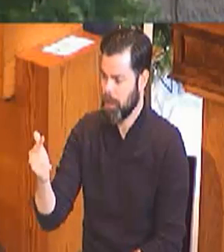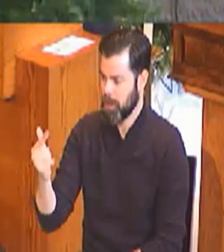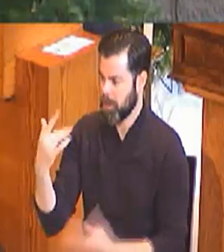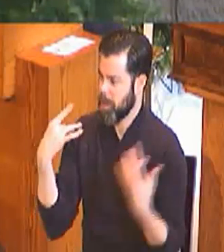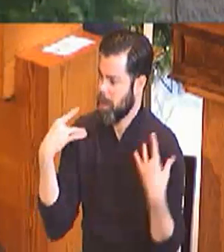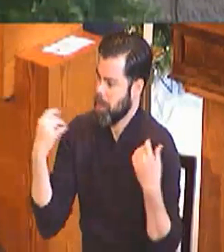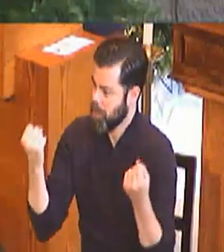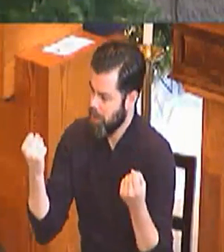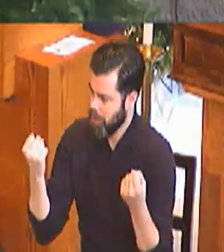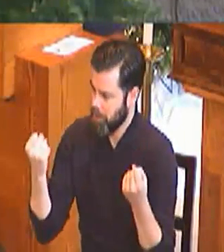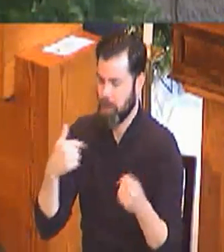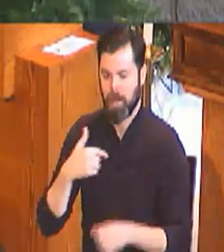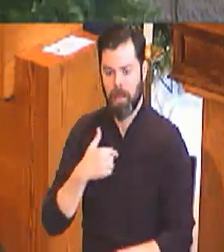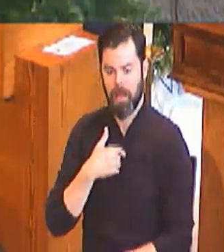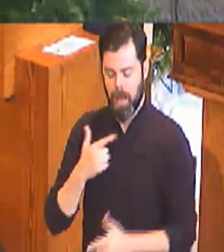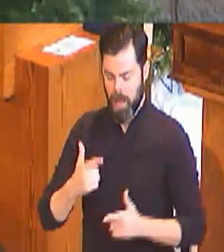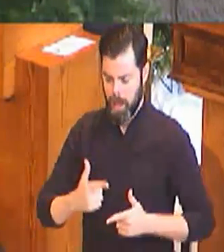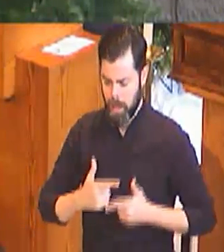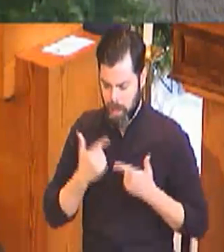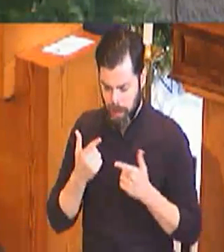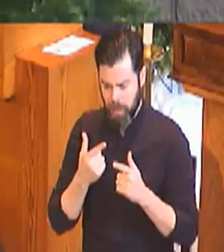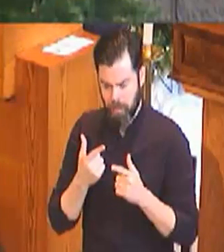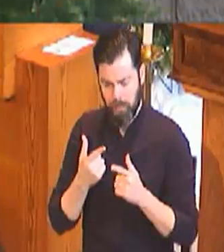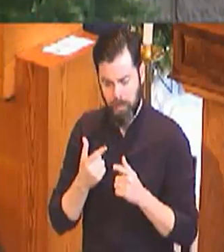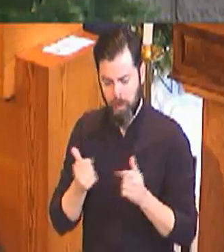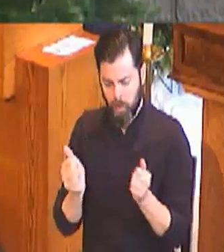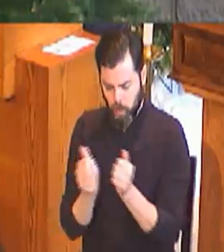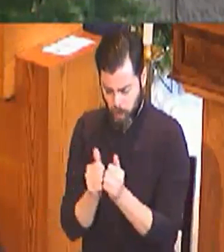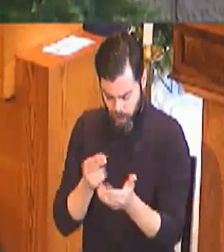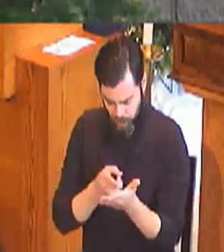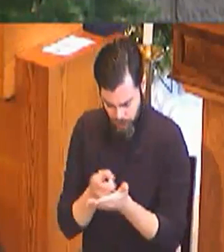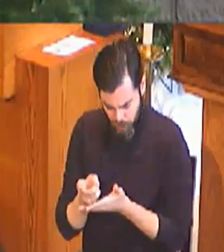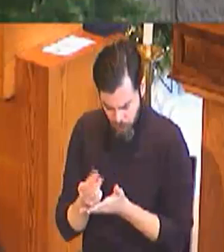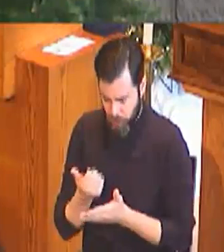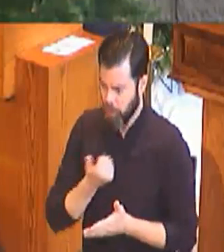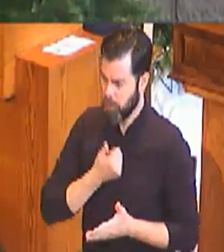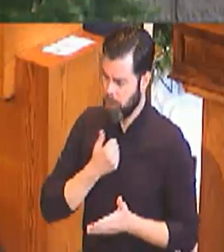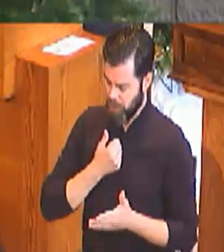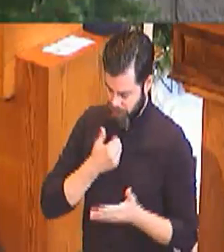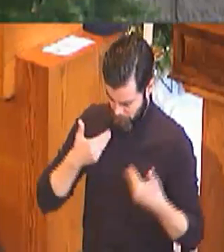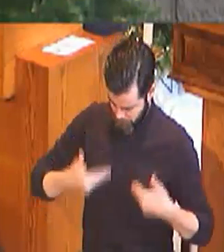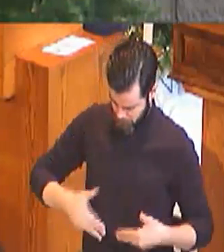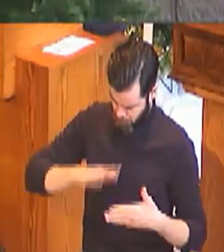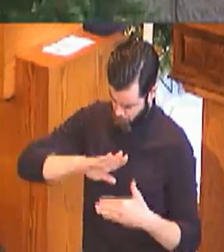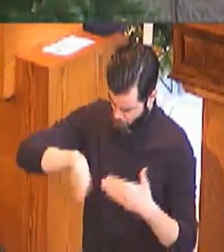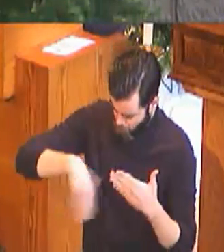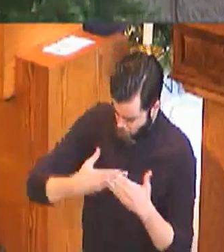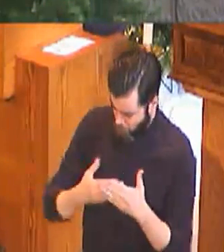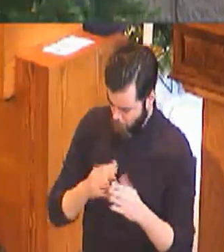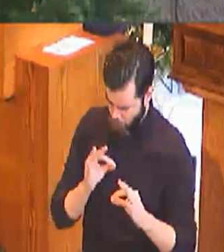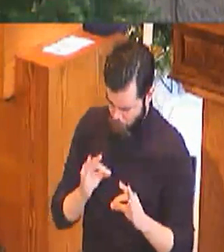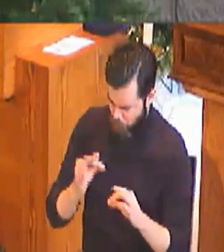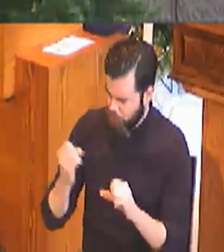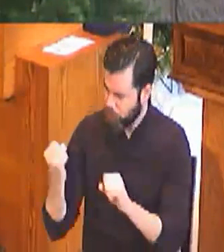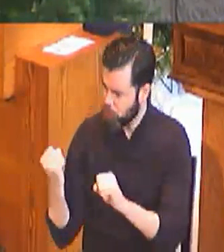I live from the truth of my being. I am whole, strong, and